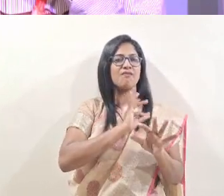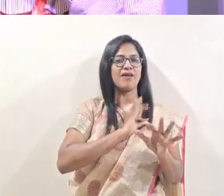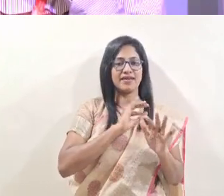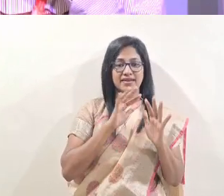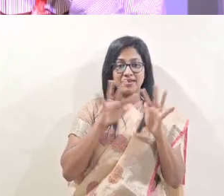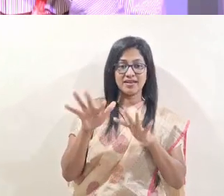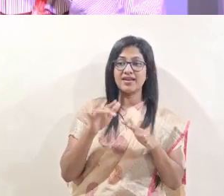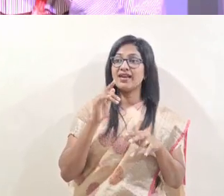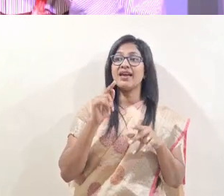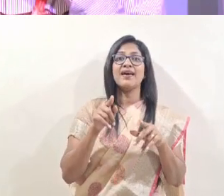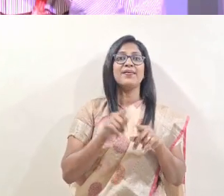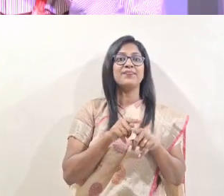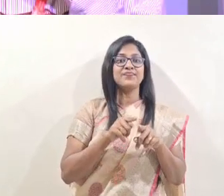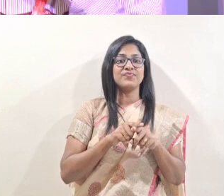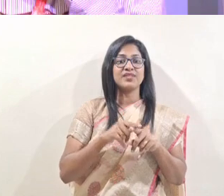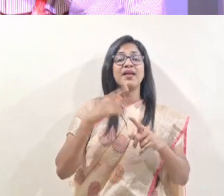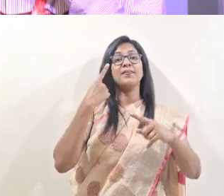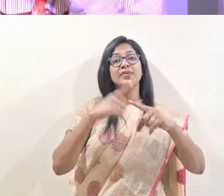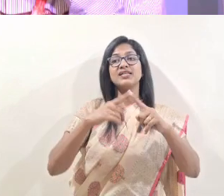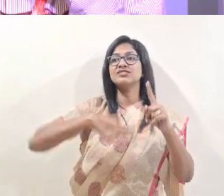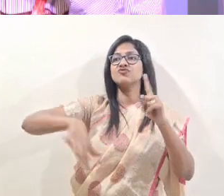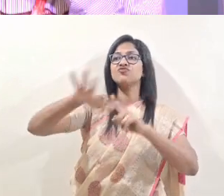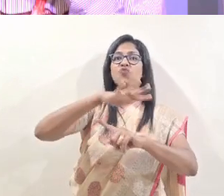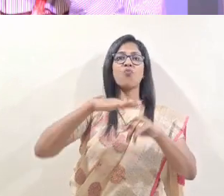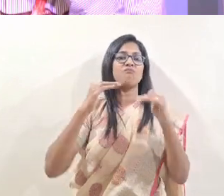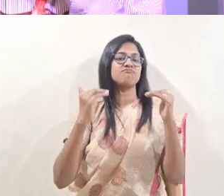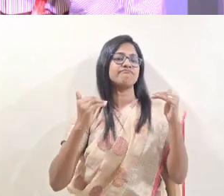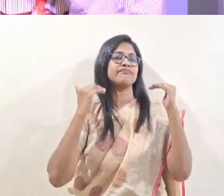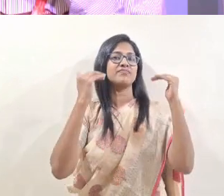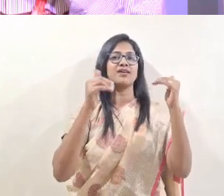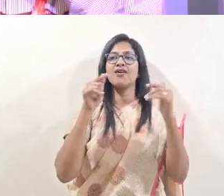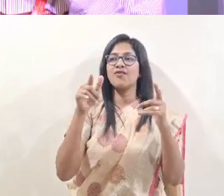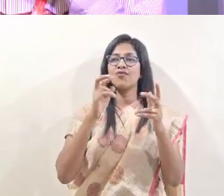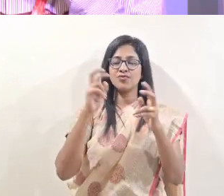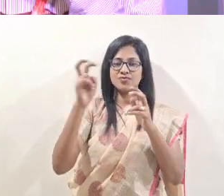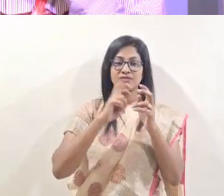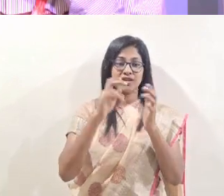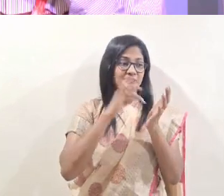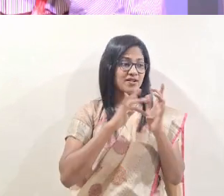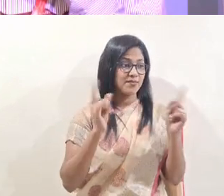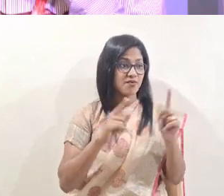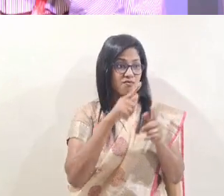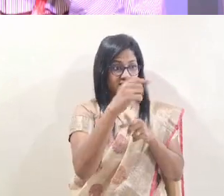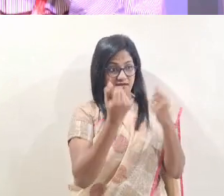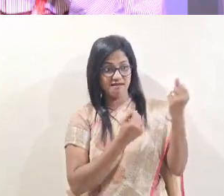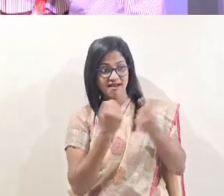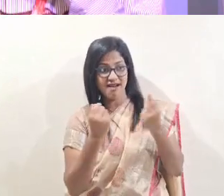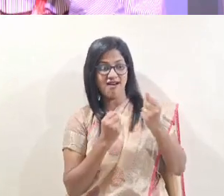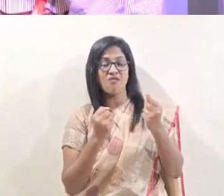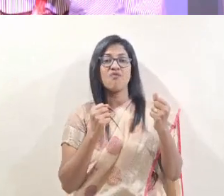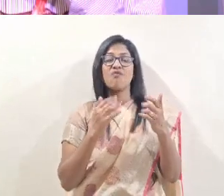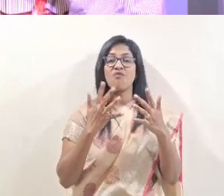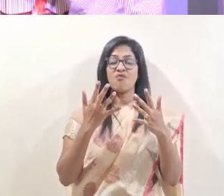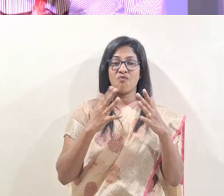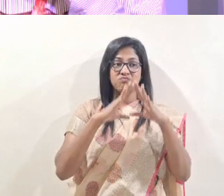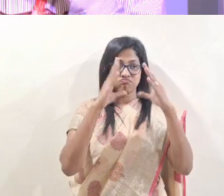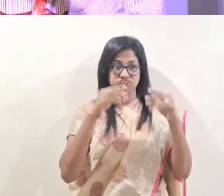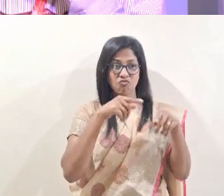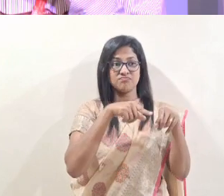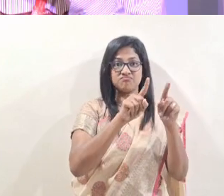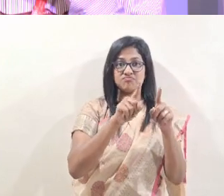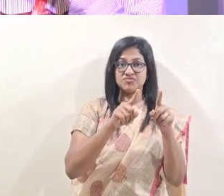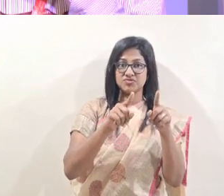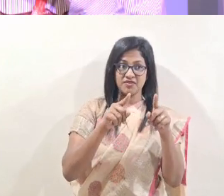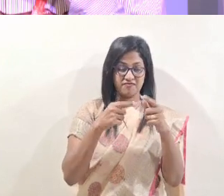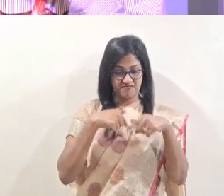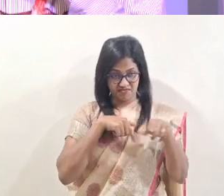in the sense that, it's also a social statement. Okay, how did you travel here? Did you come by car? Do you have a chauffeur, or you drive yourself, or